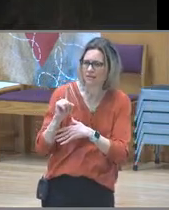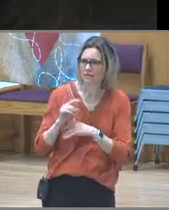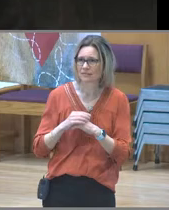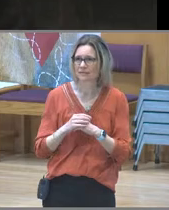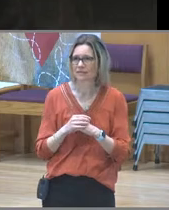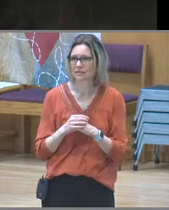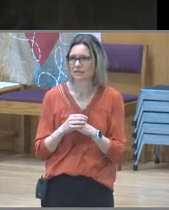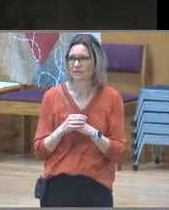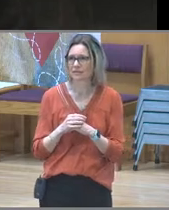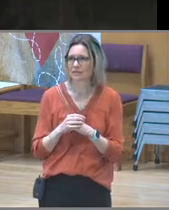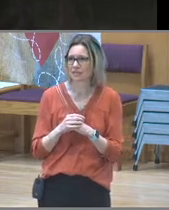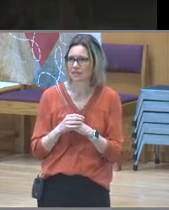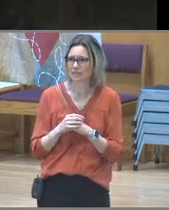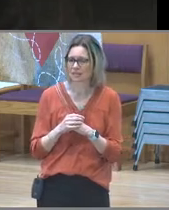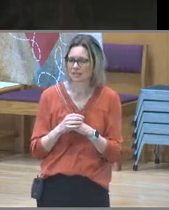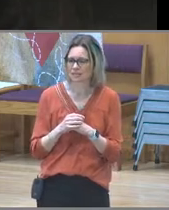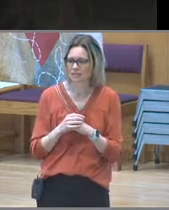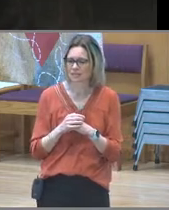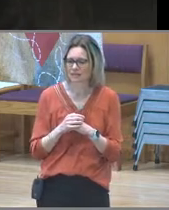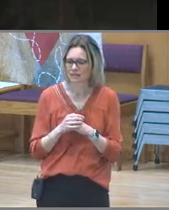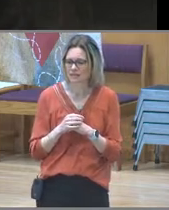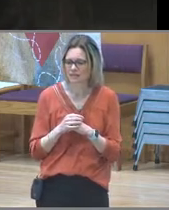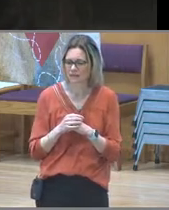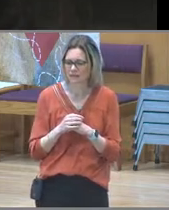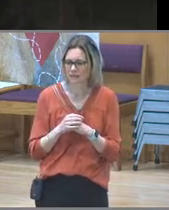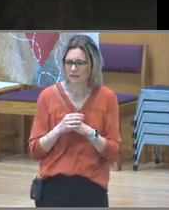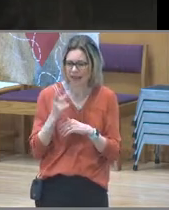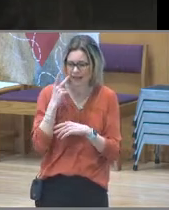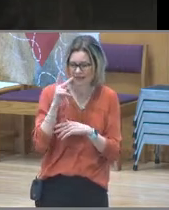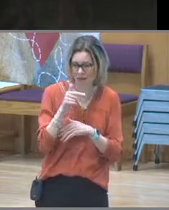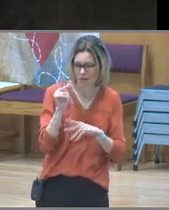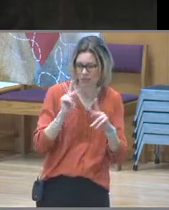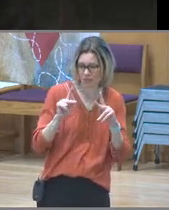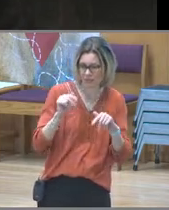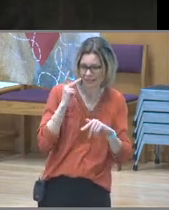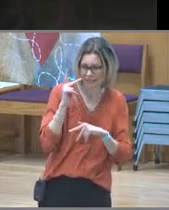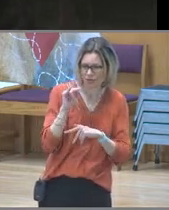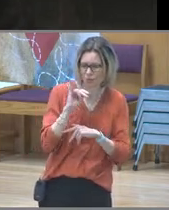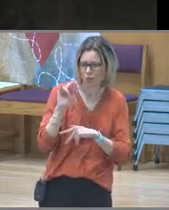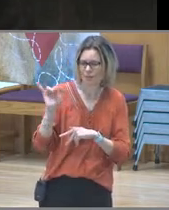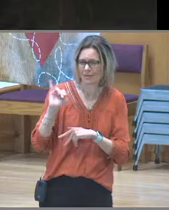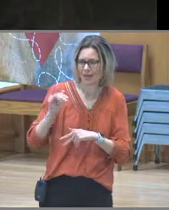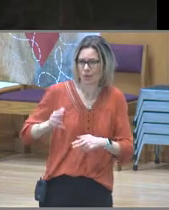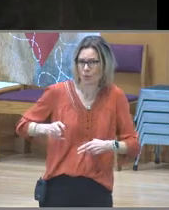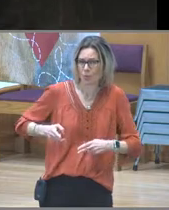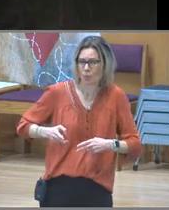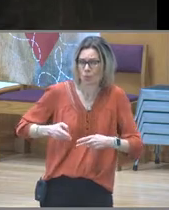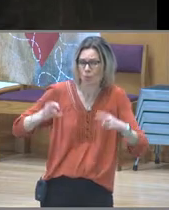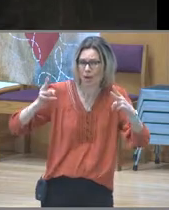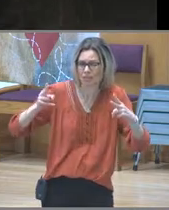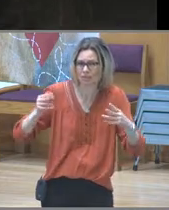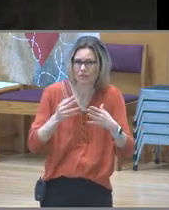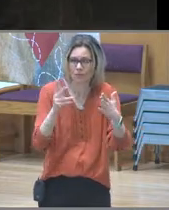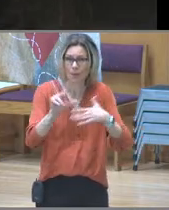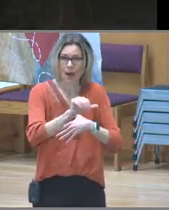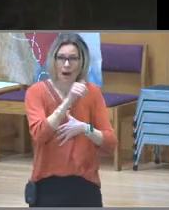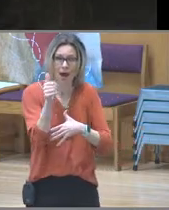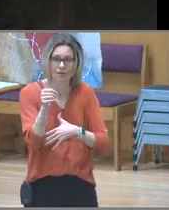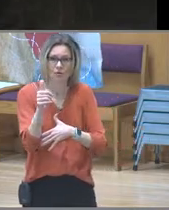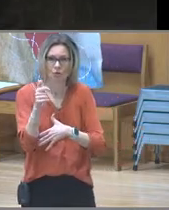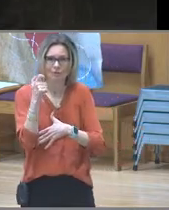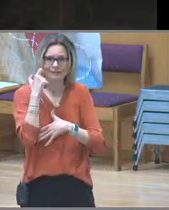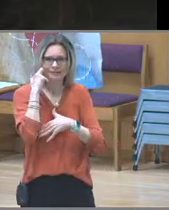and that's how I see it, and others see it, that she may be rushing to tell others what she